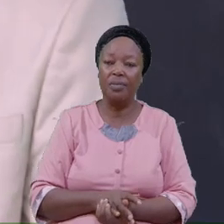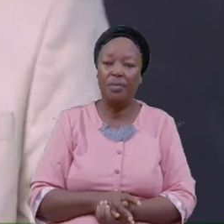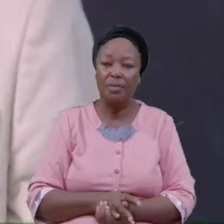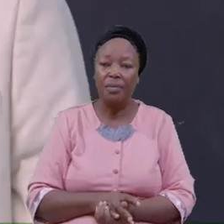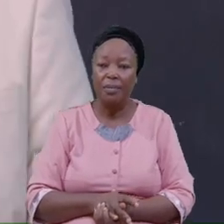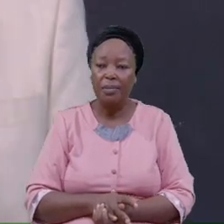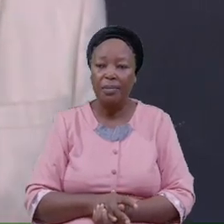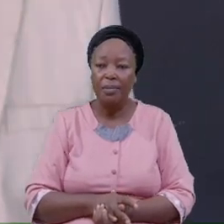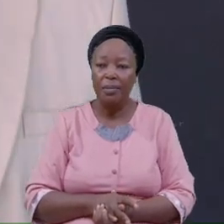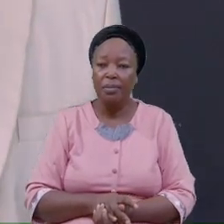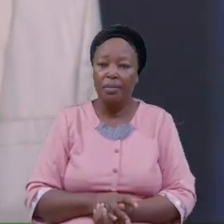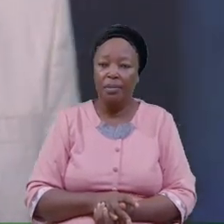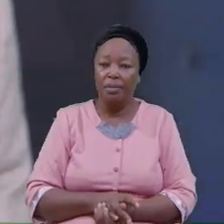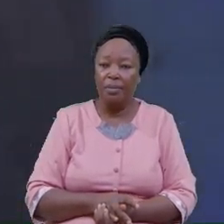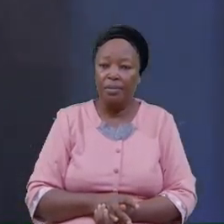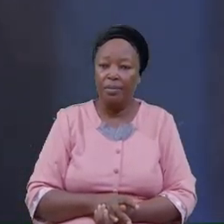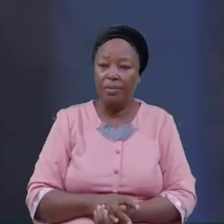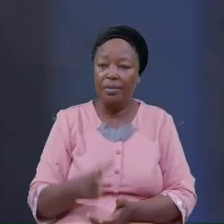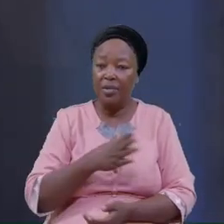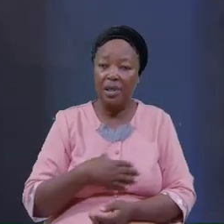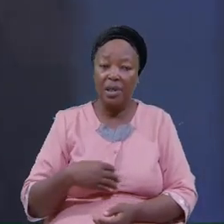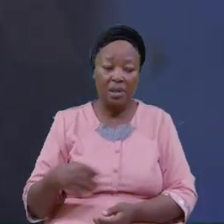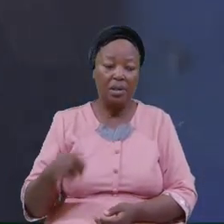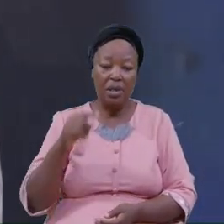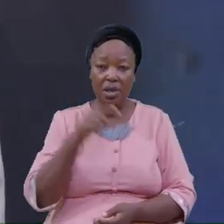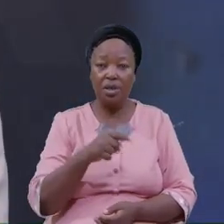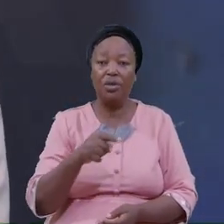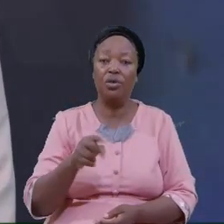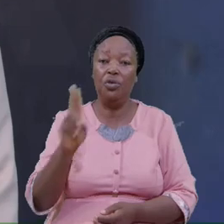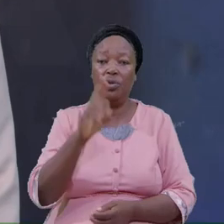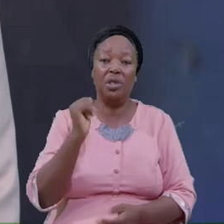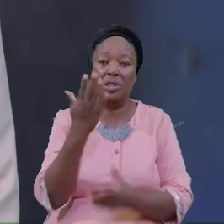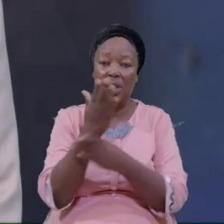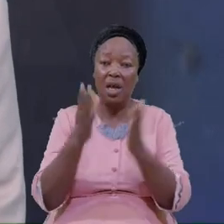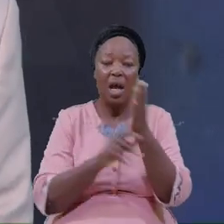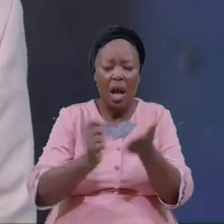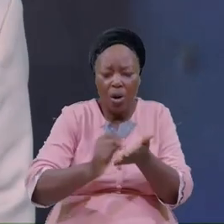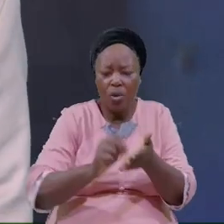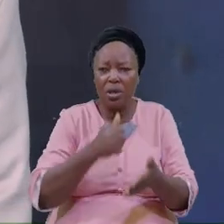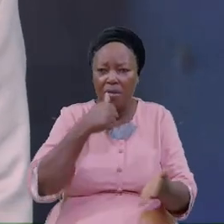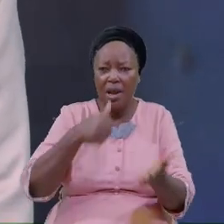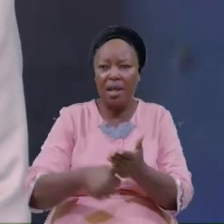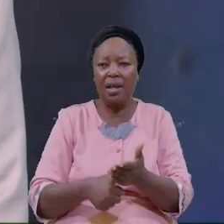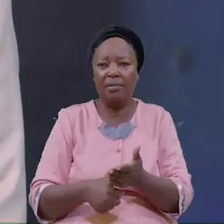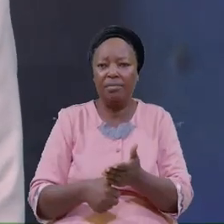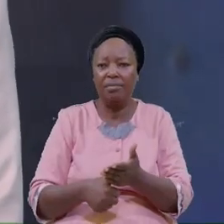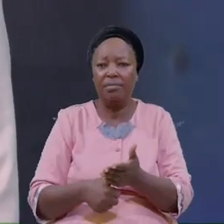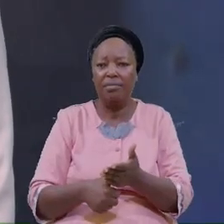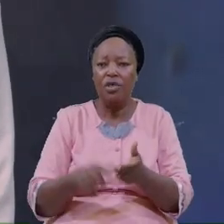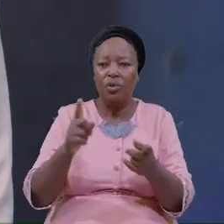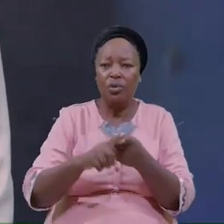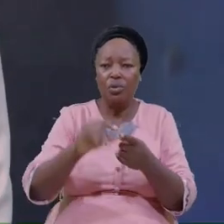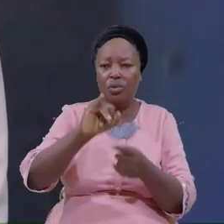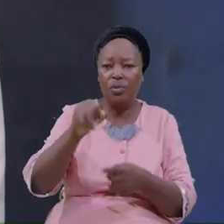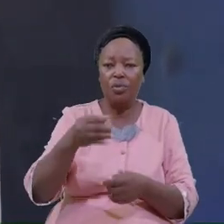parler quand il prêche. Alors pour le and fait qu'il agisse comme ça, il a utilisé sa main. And he wrote a letter. Il a écrit une lettre. To Joab. À Joab.